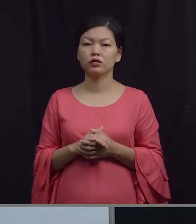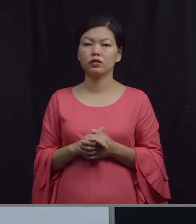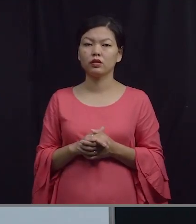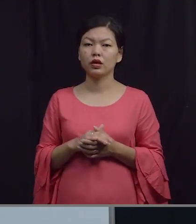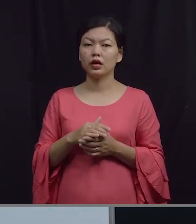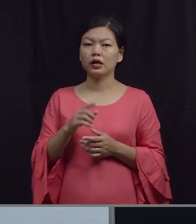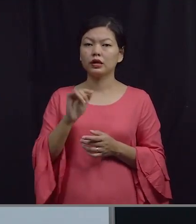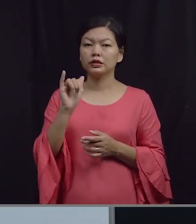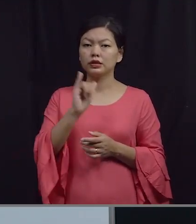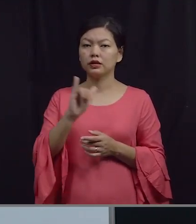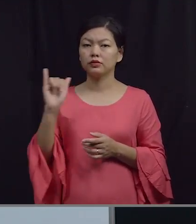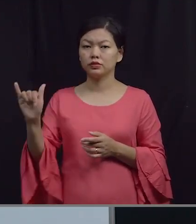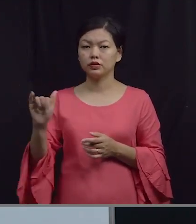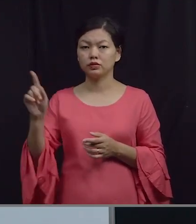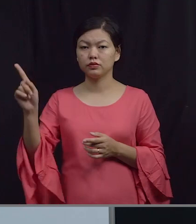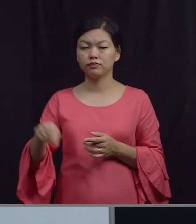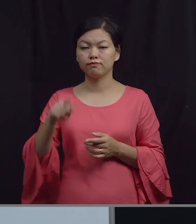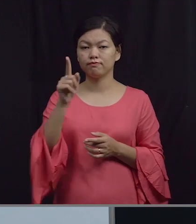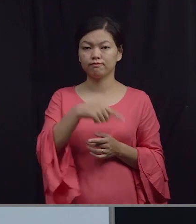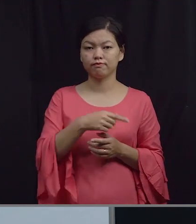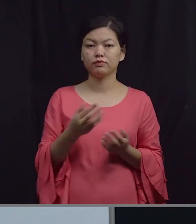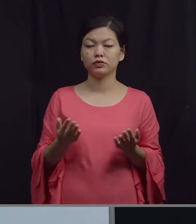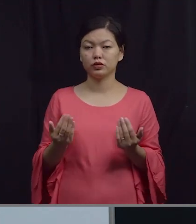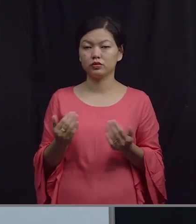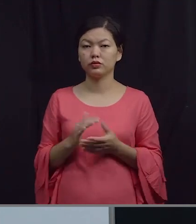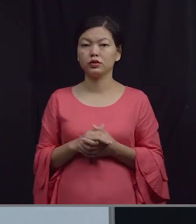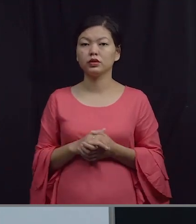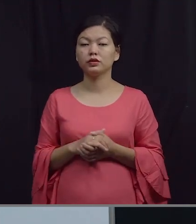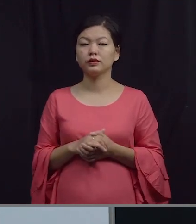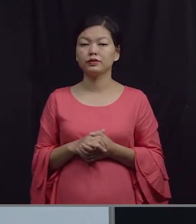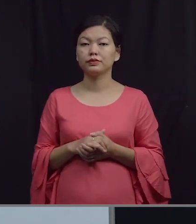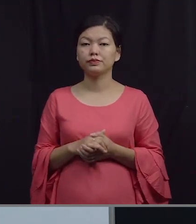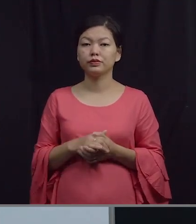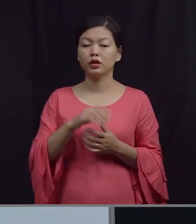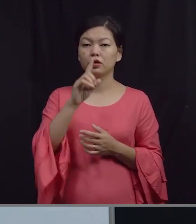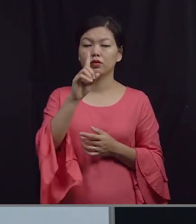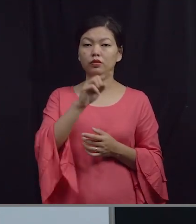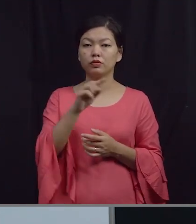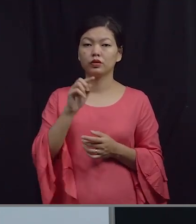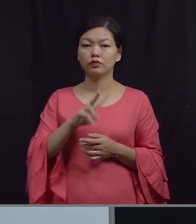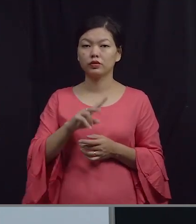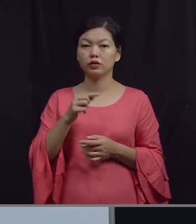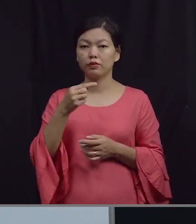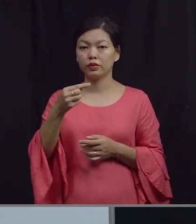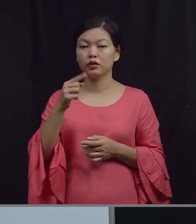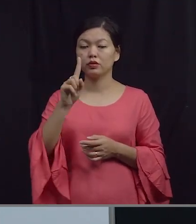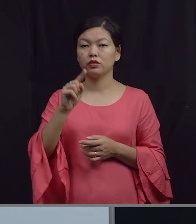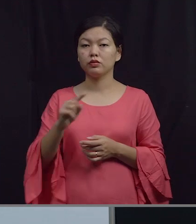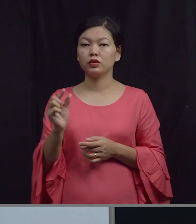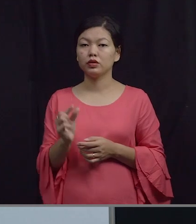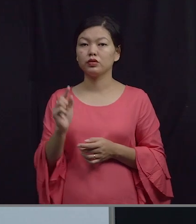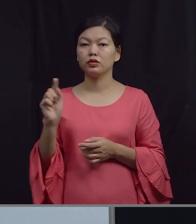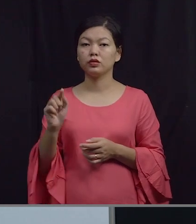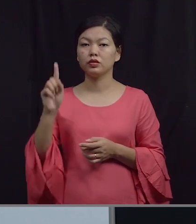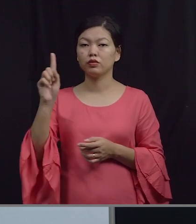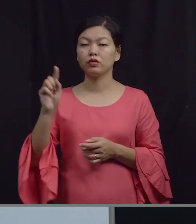terms but opposite sign, so I can cancel out. So now my equation reduced to 1 by V minus 1 by U equal to 1